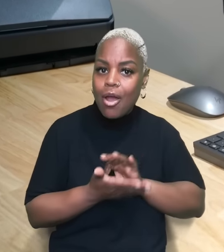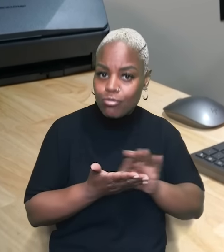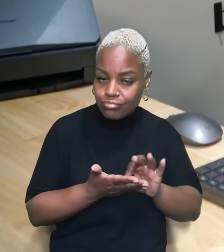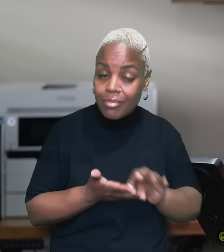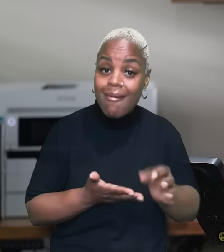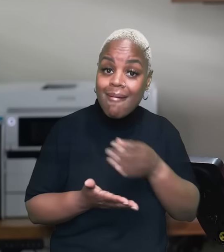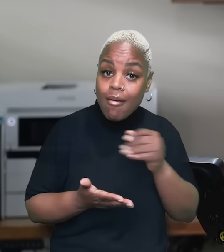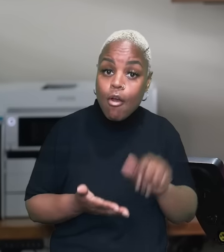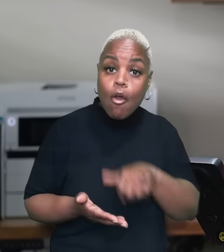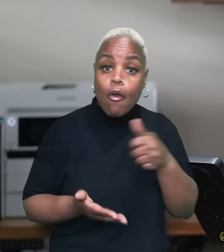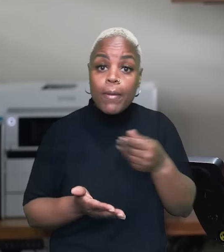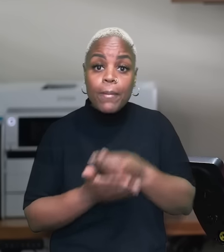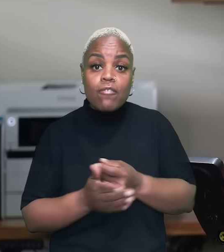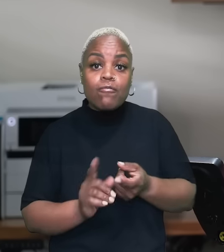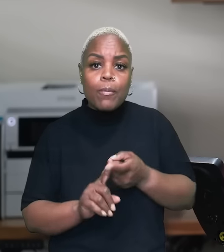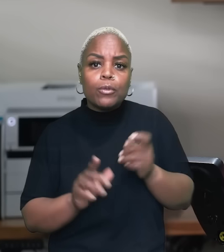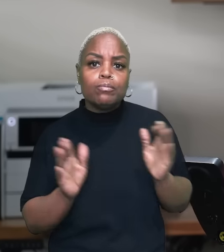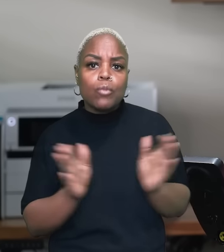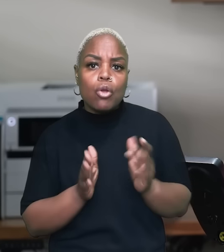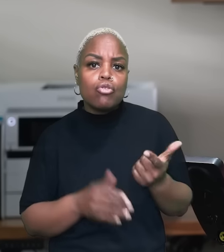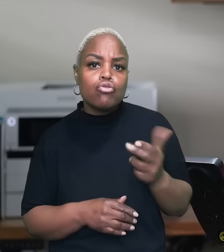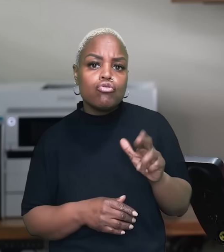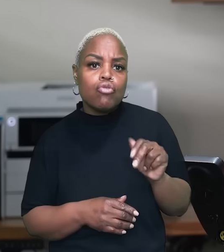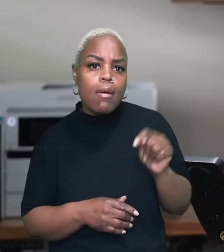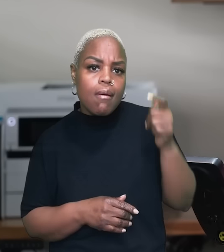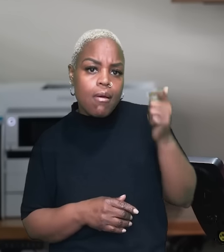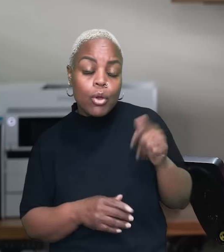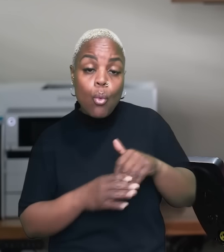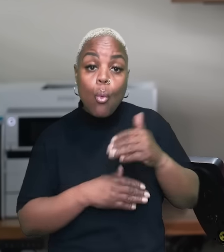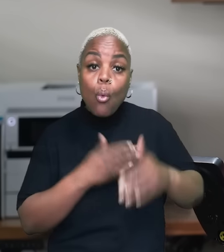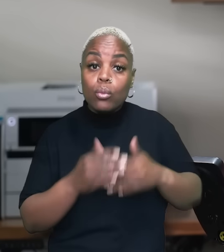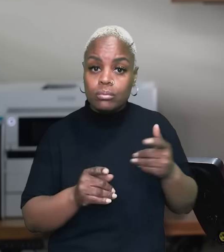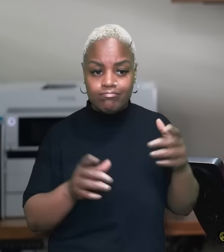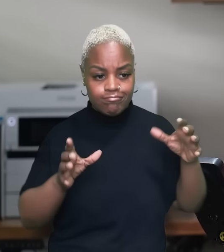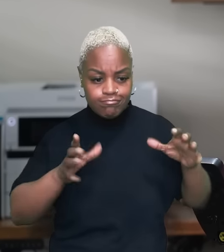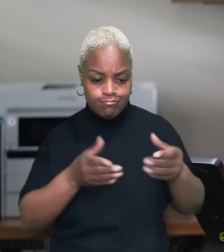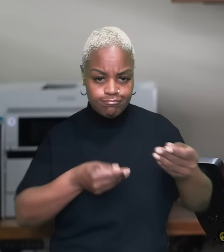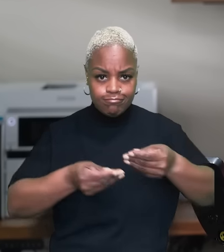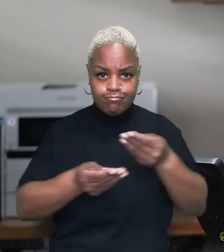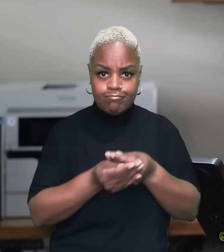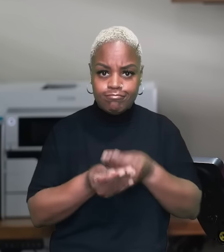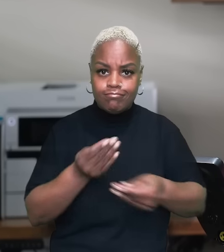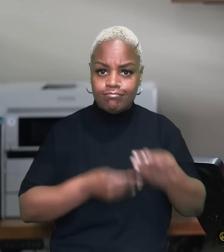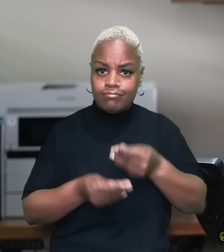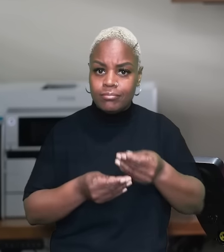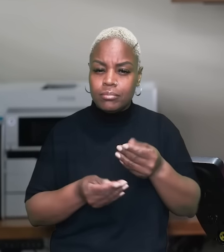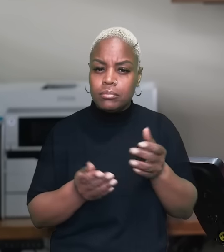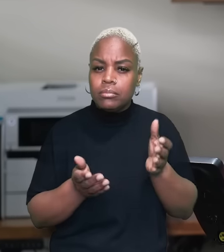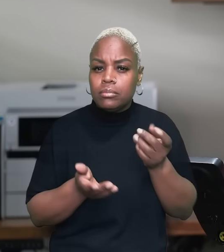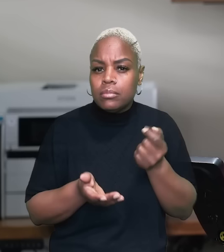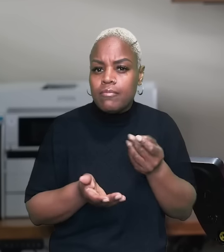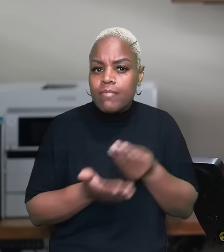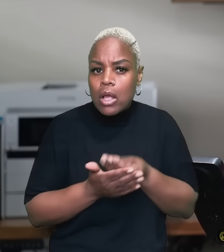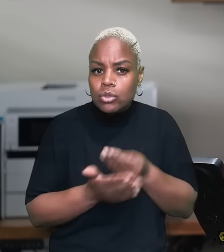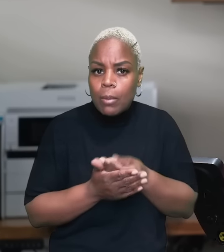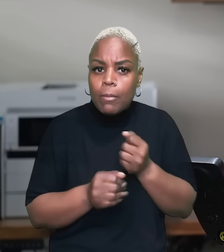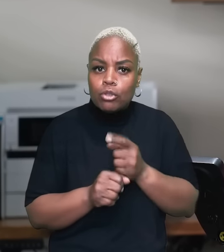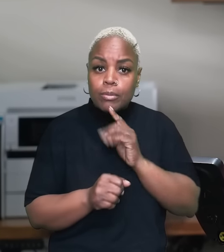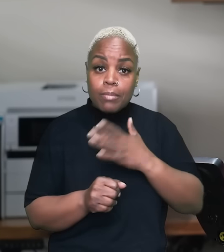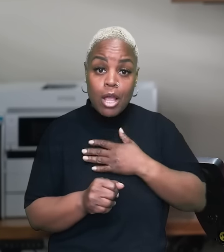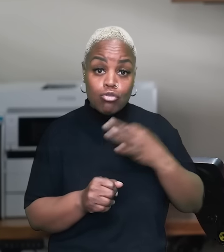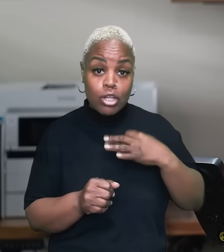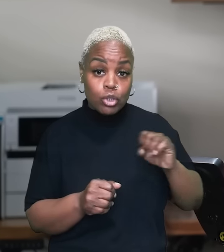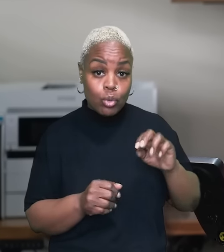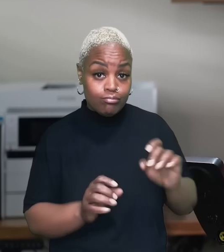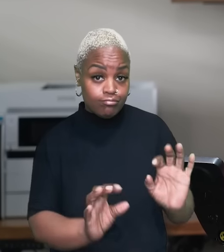account and other money from a small grant in order to put that together, along with a little bit of financing to make sure that my credit